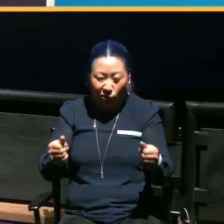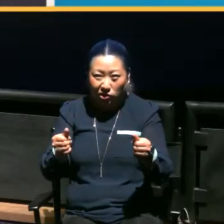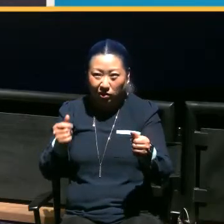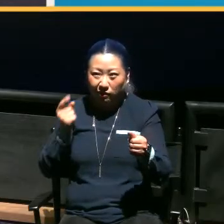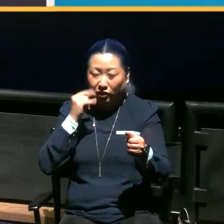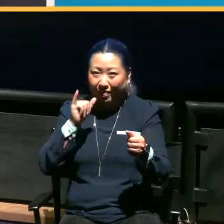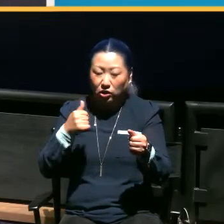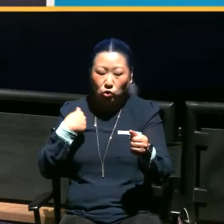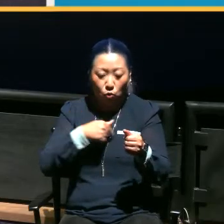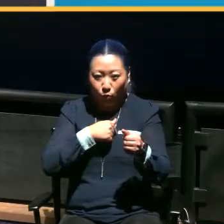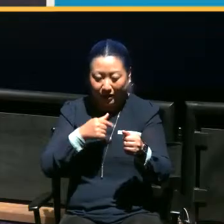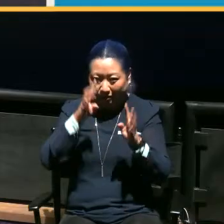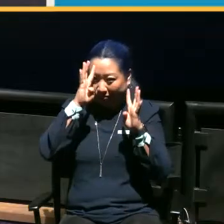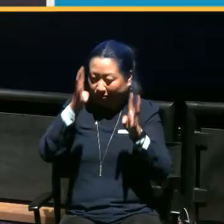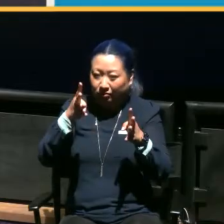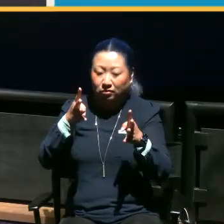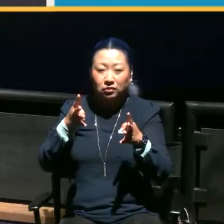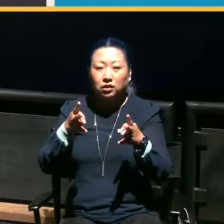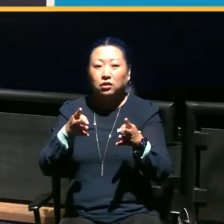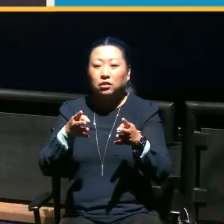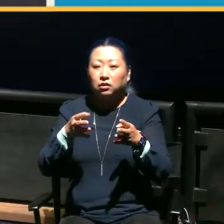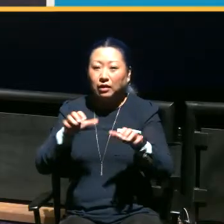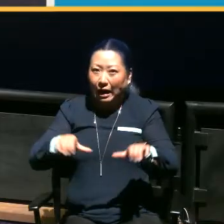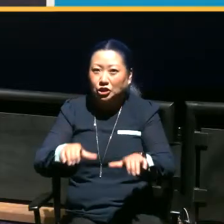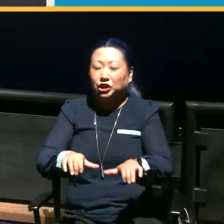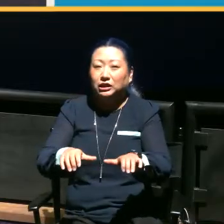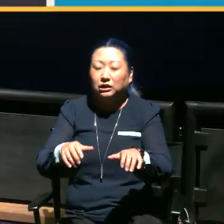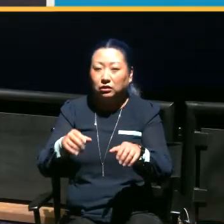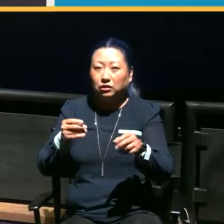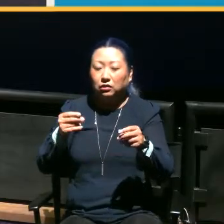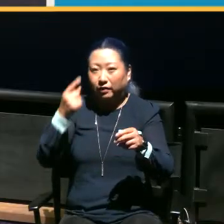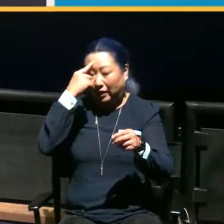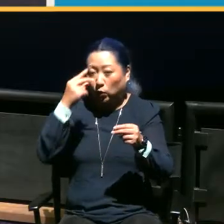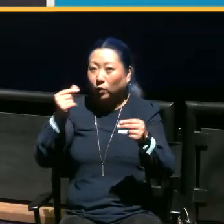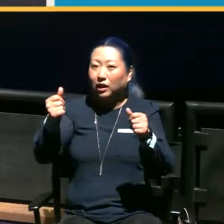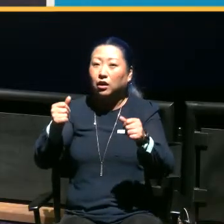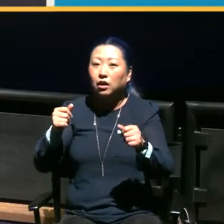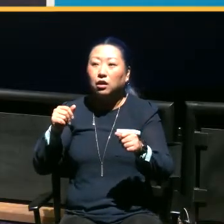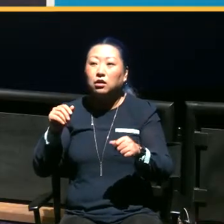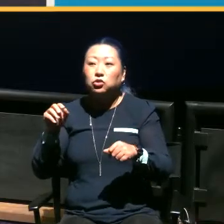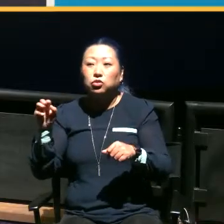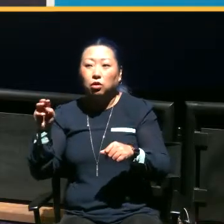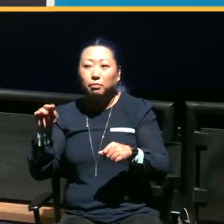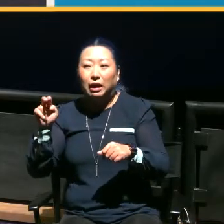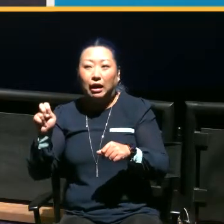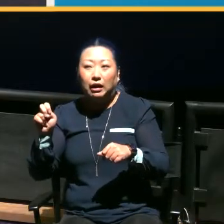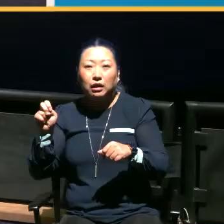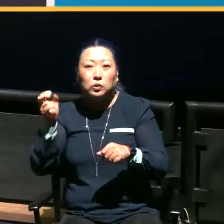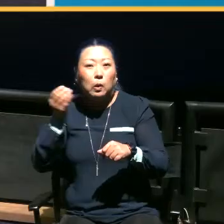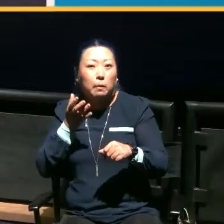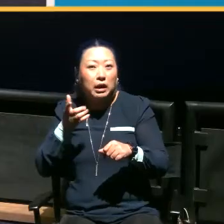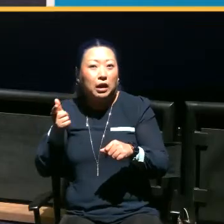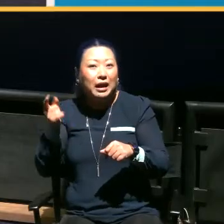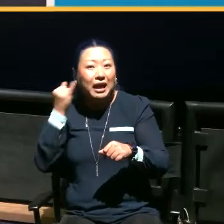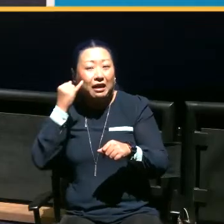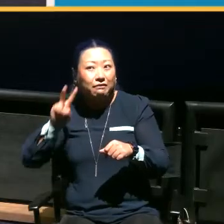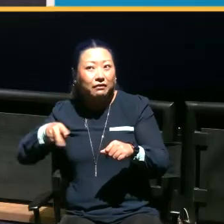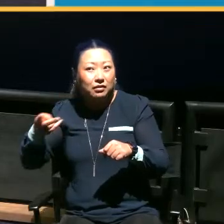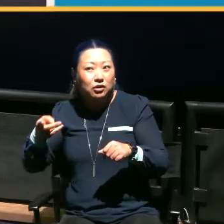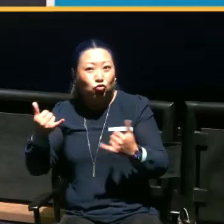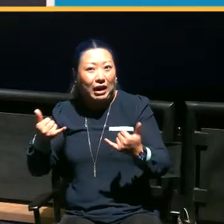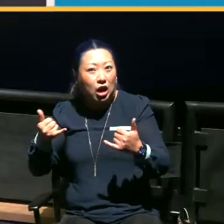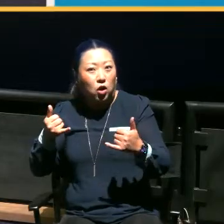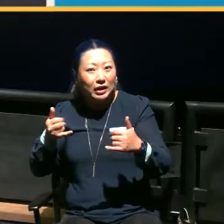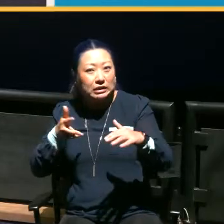Corbo, the way he told me his story was that he thought about what he would do if he was in his garage, right? And